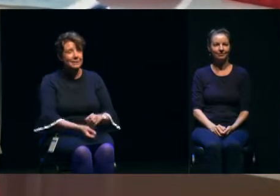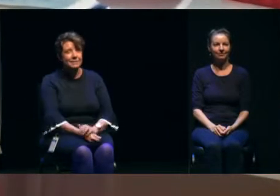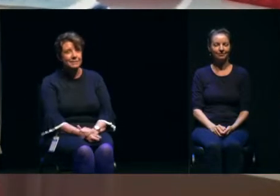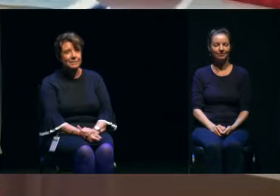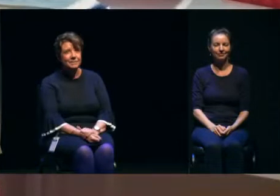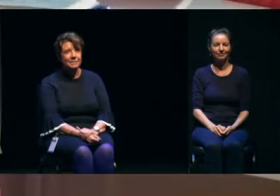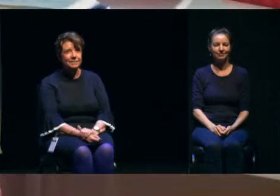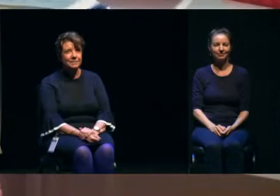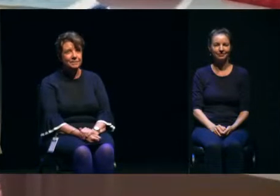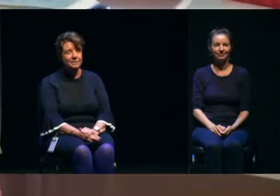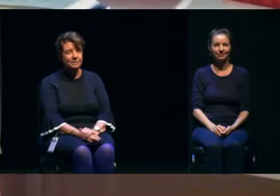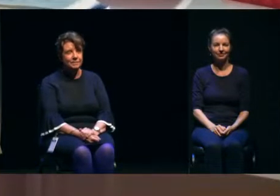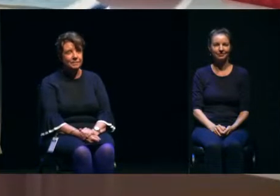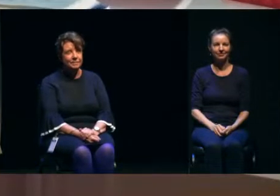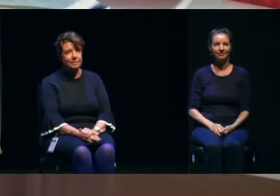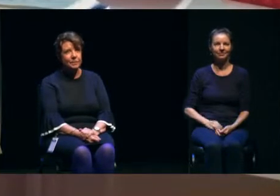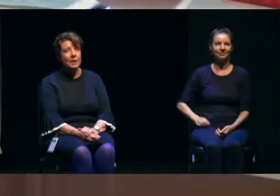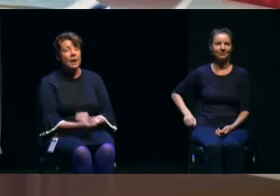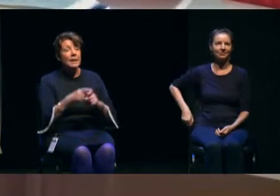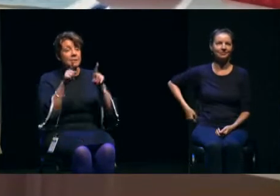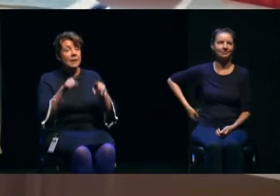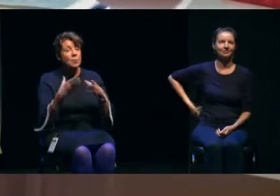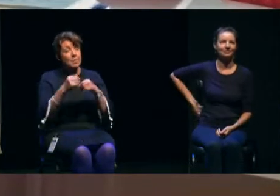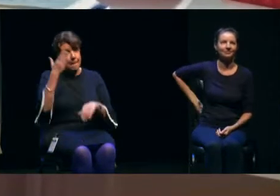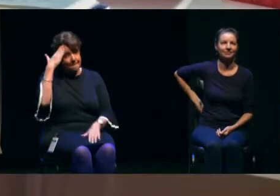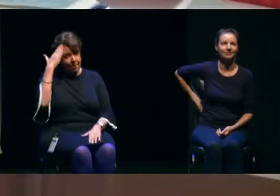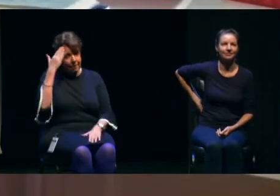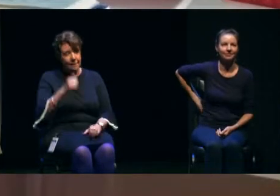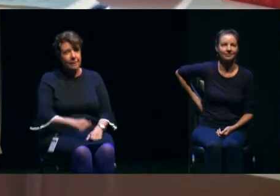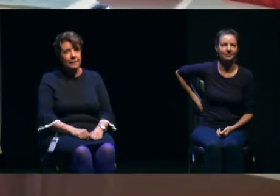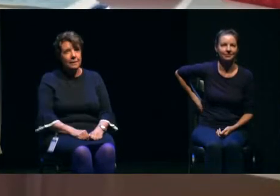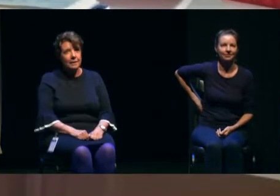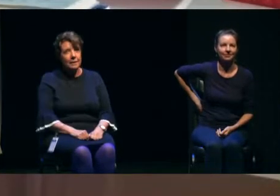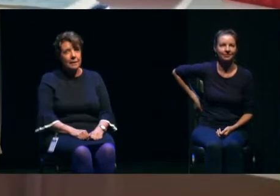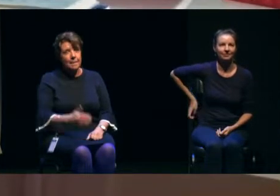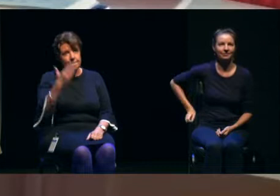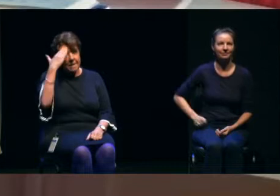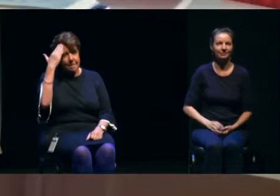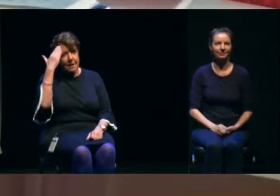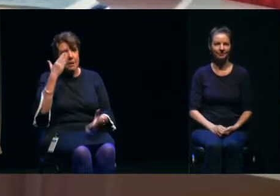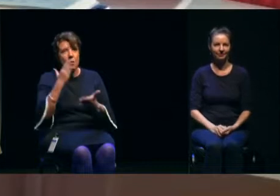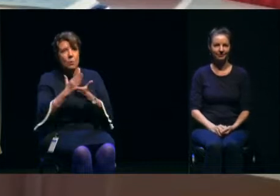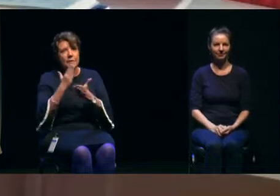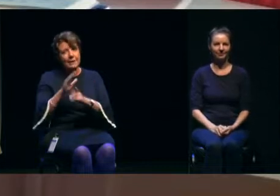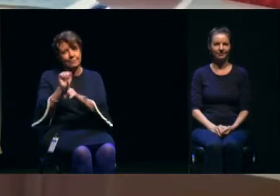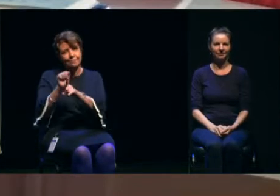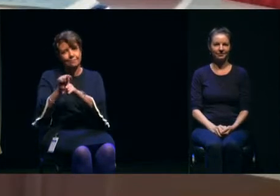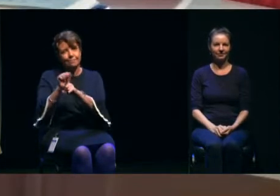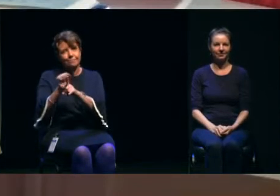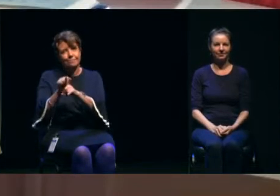And I think it all started with my mom. My mother was a señorita in a